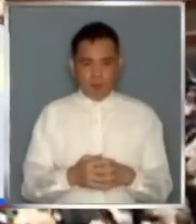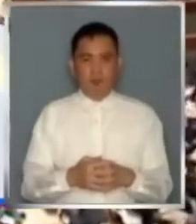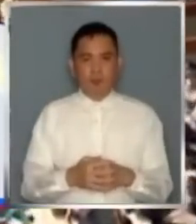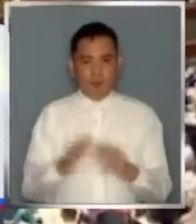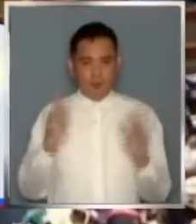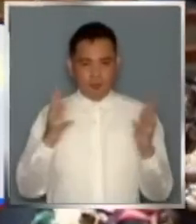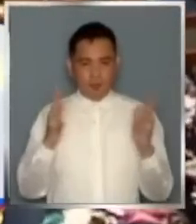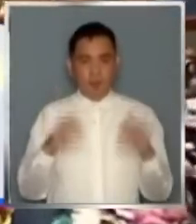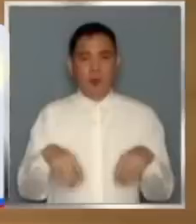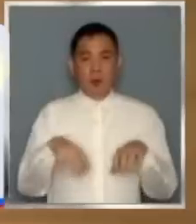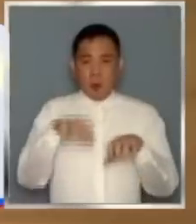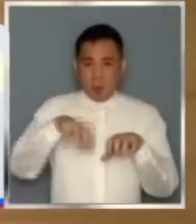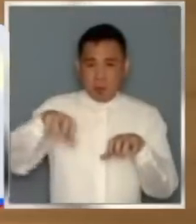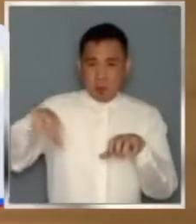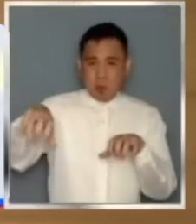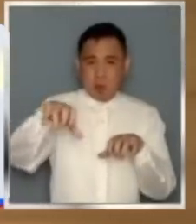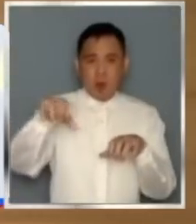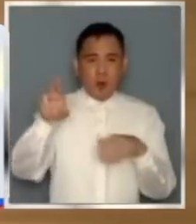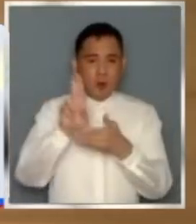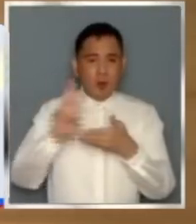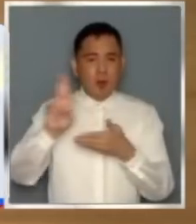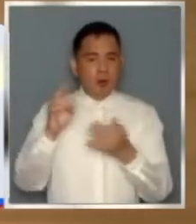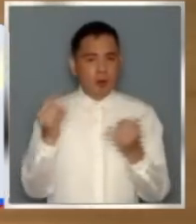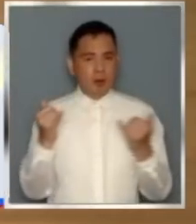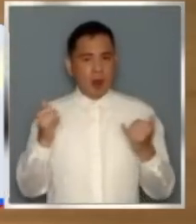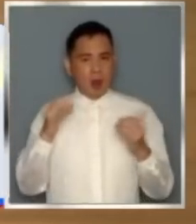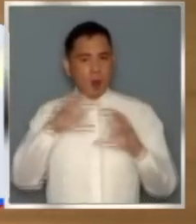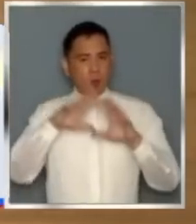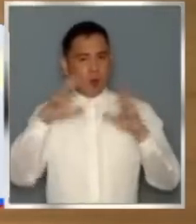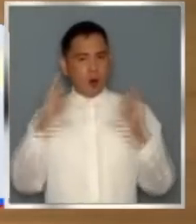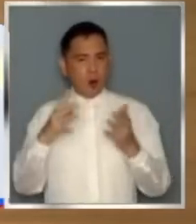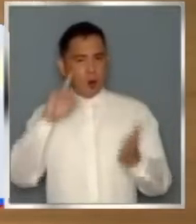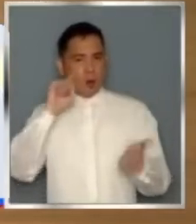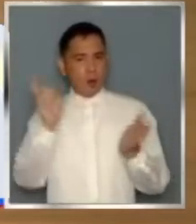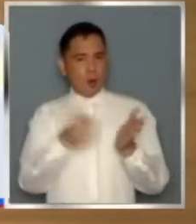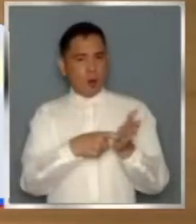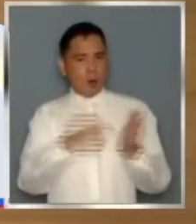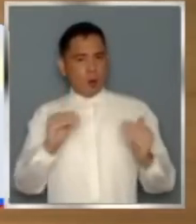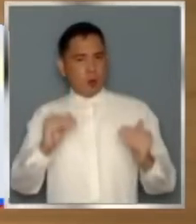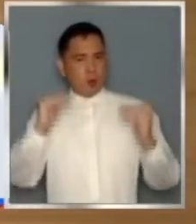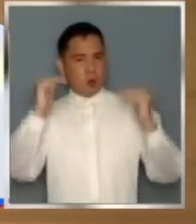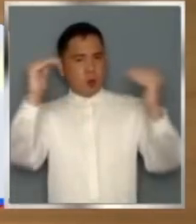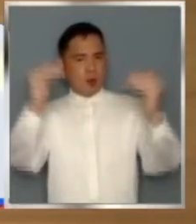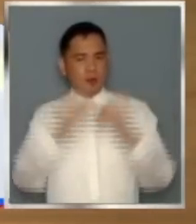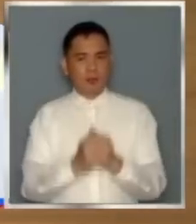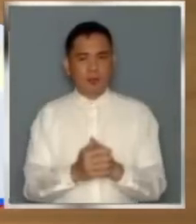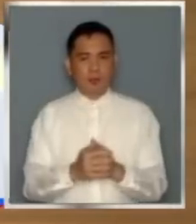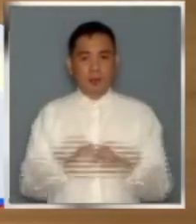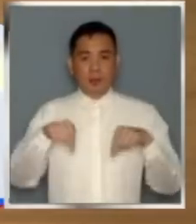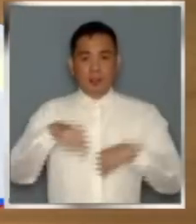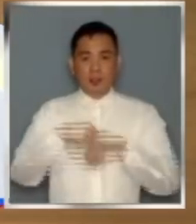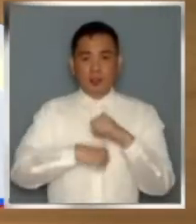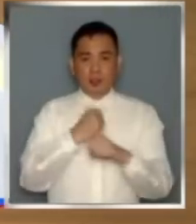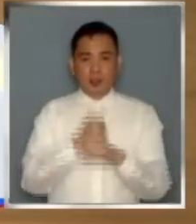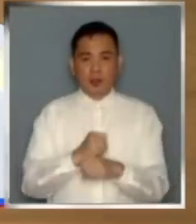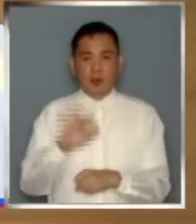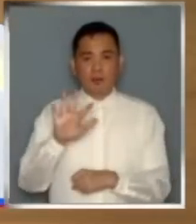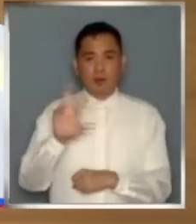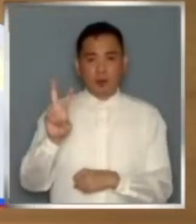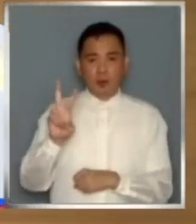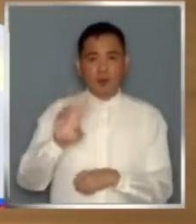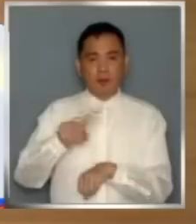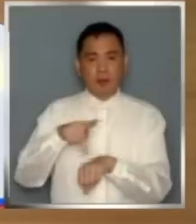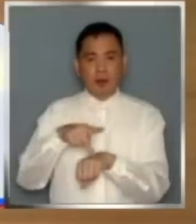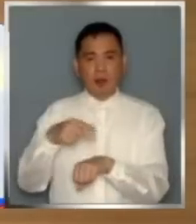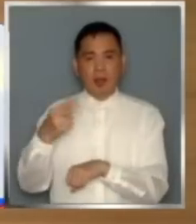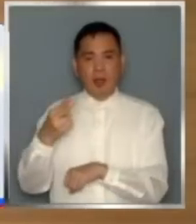have reached world-class status. This year, 52 Philippine HEIs have been included in